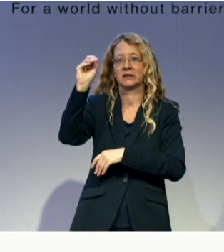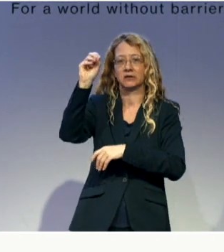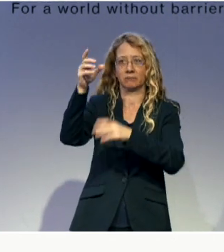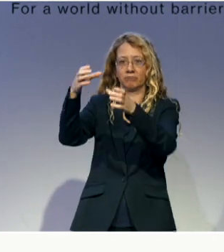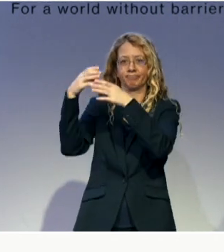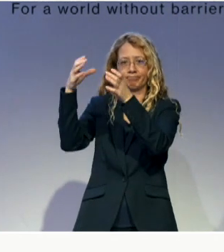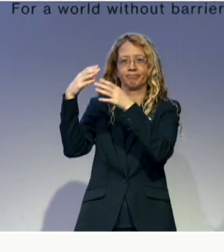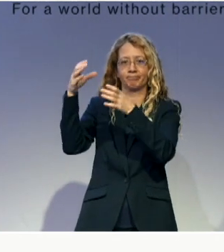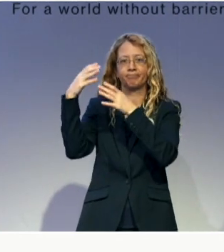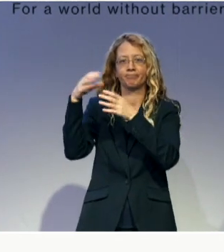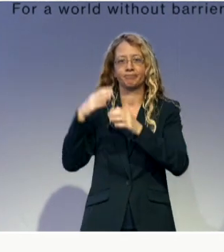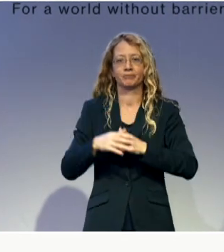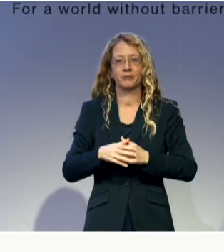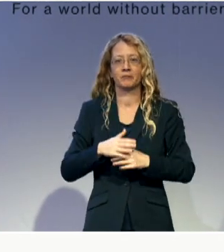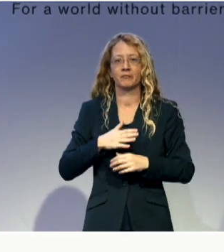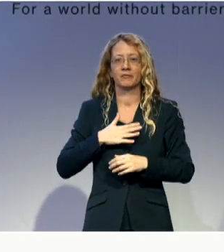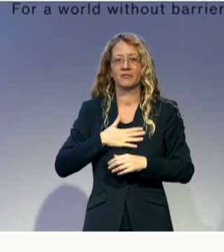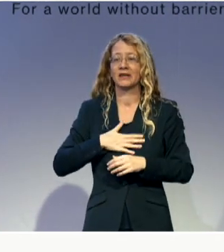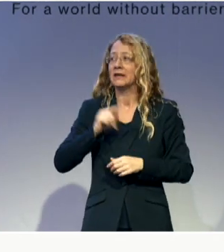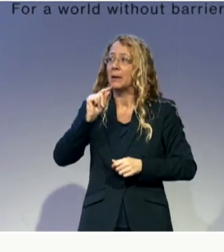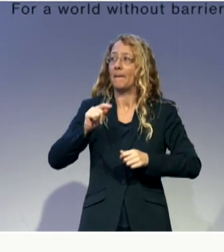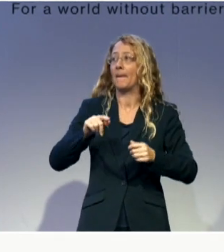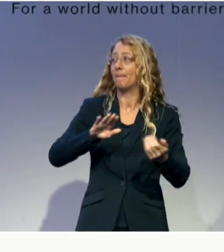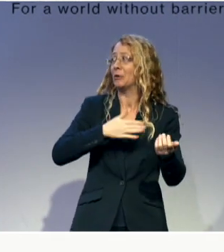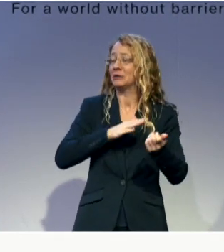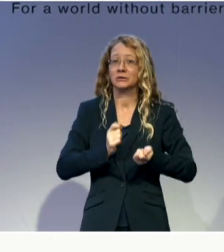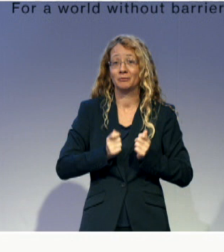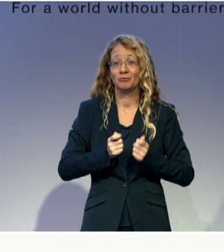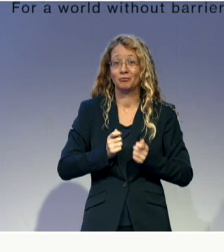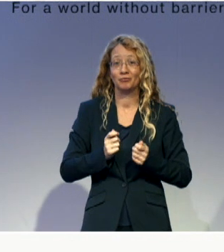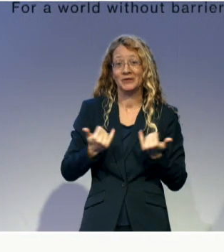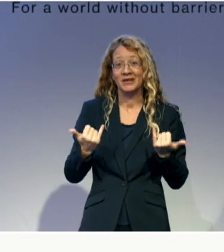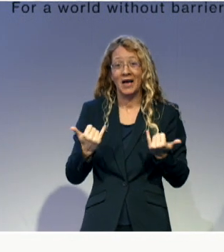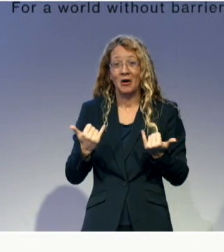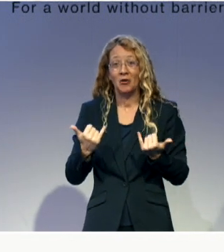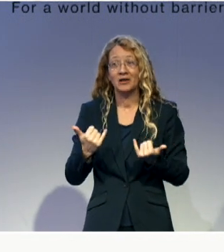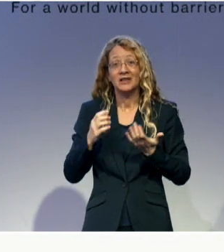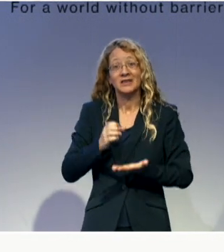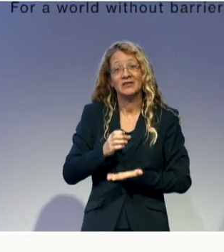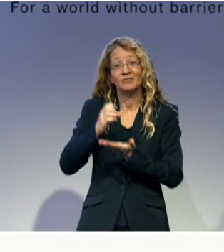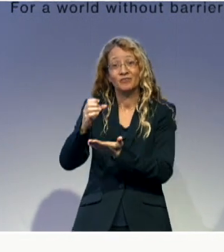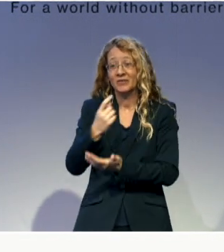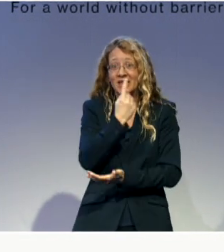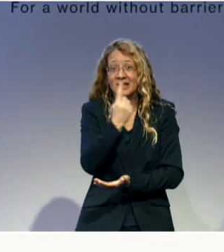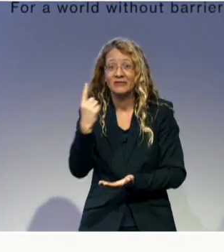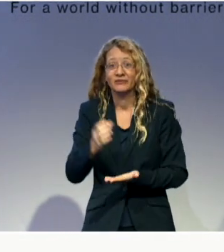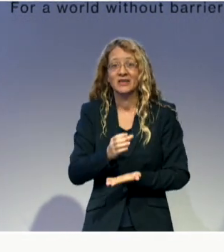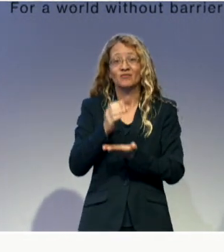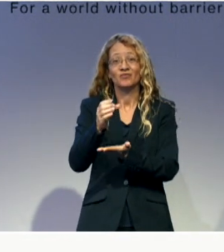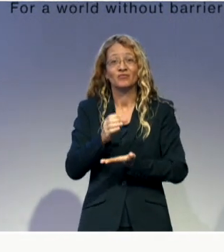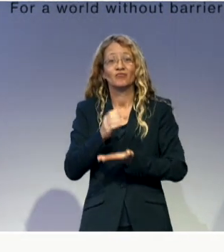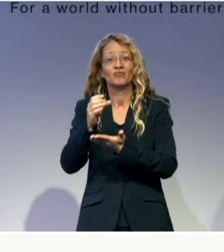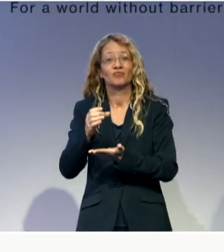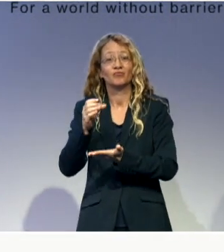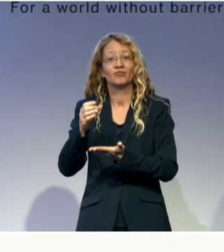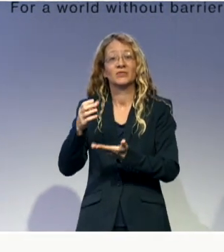not going to. But here we go, because we have a video for each of our awardees. There will be a speak-over of their work, and then the awardees will be